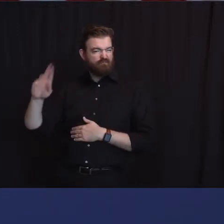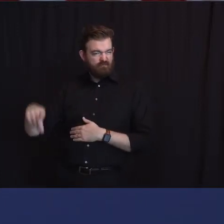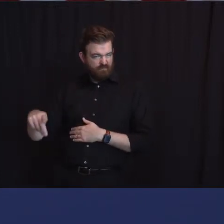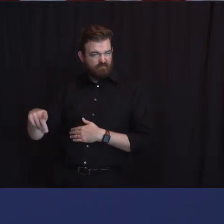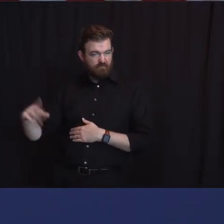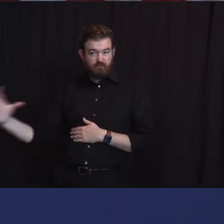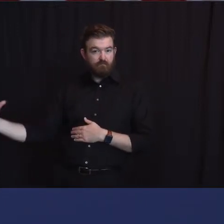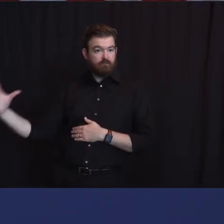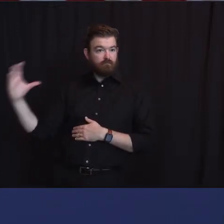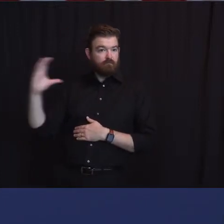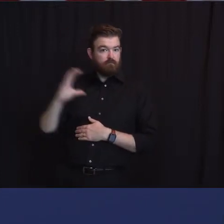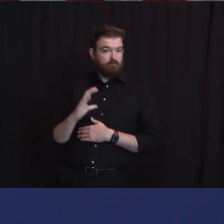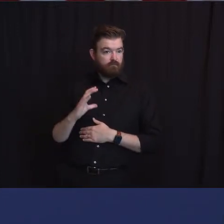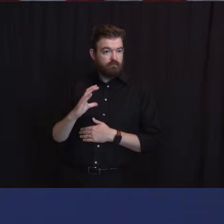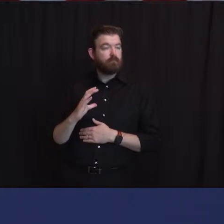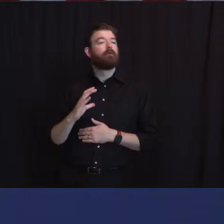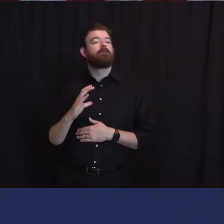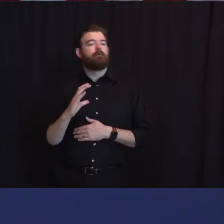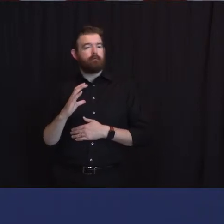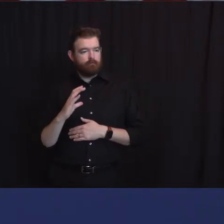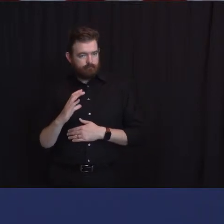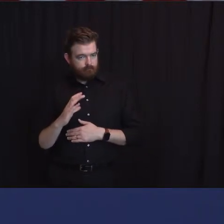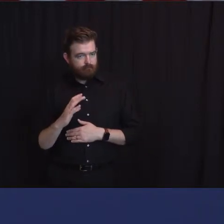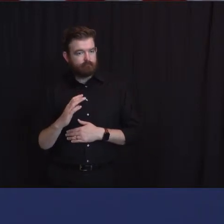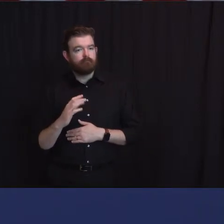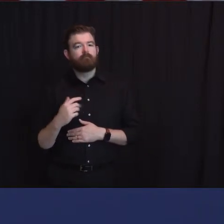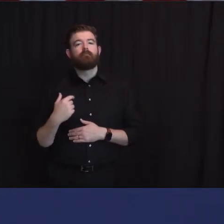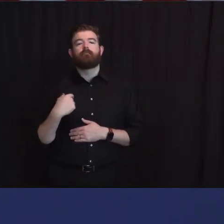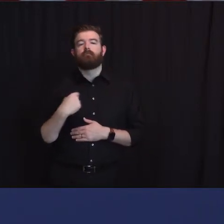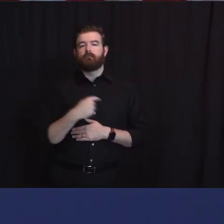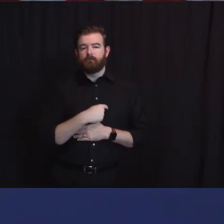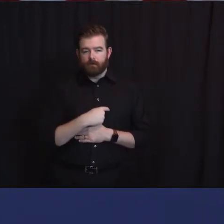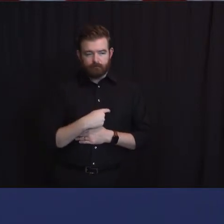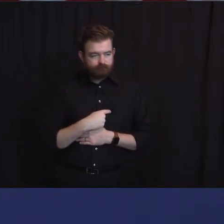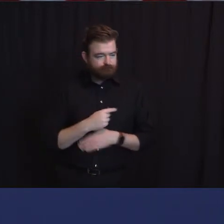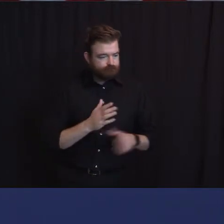several updates related to ARP-ESSER under